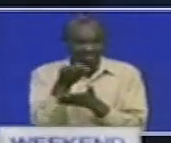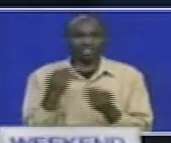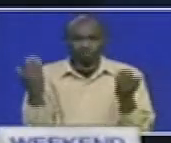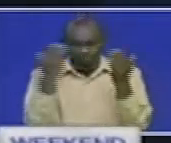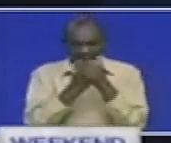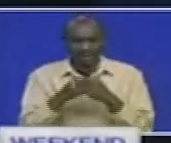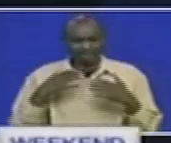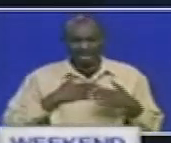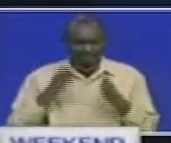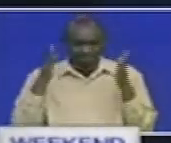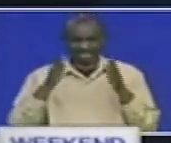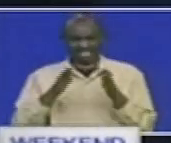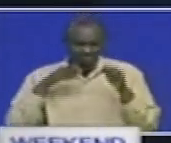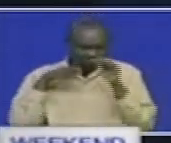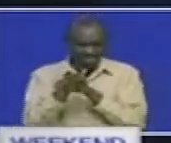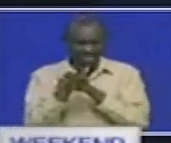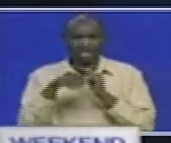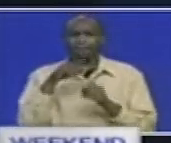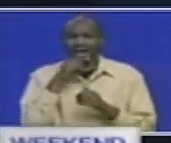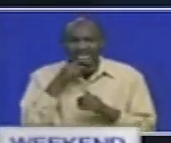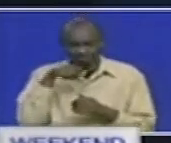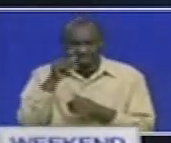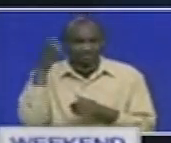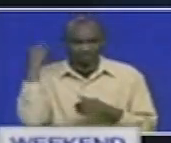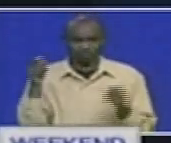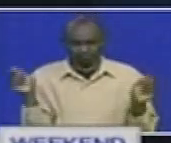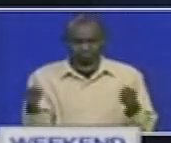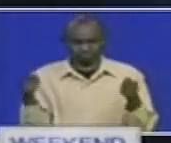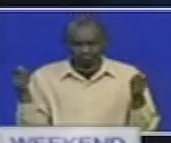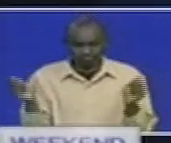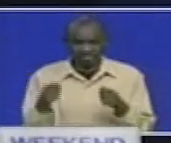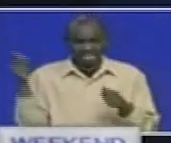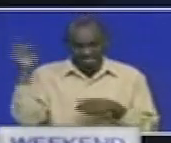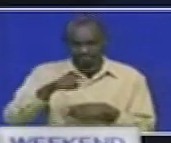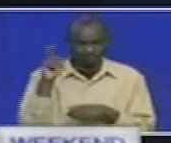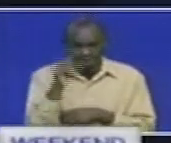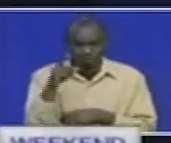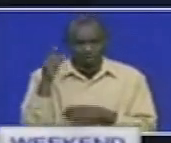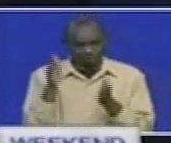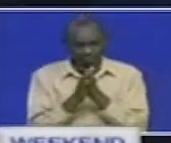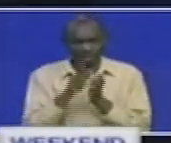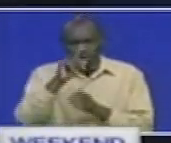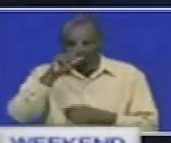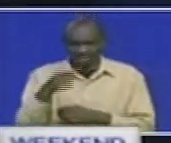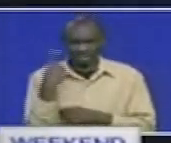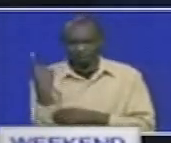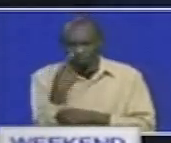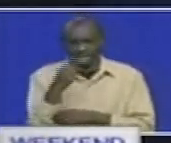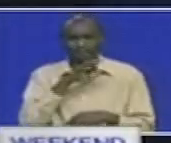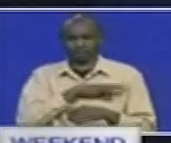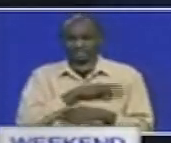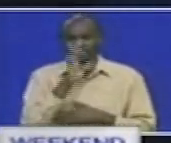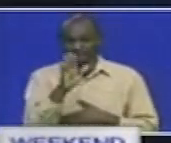my big break we feature a man who was a herds boy and came to Nairobi with only 1,000 Shillings in his